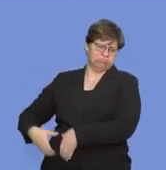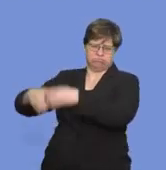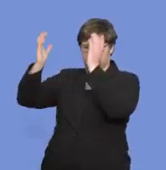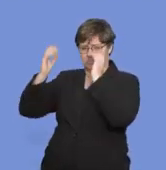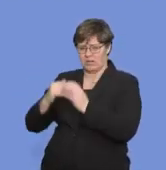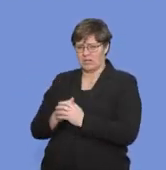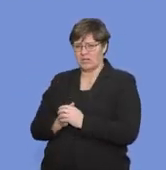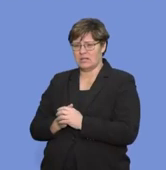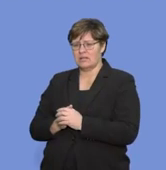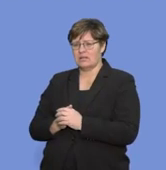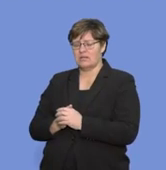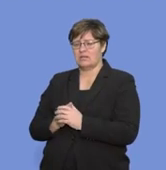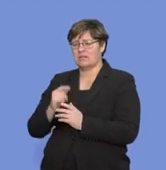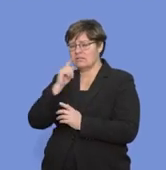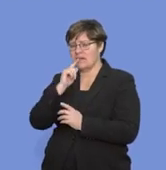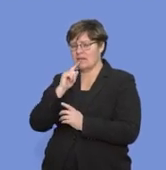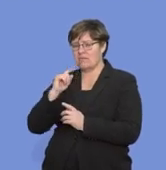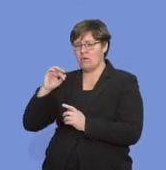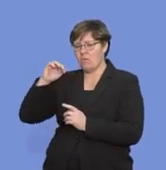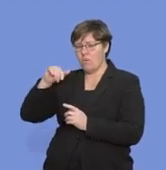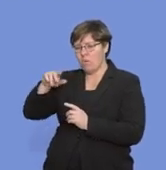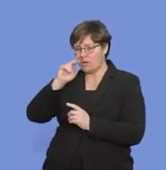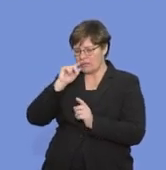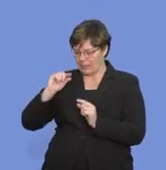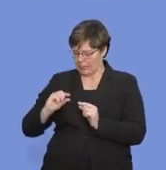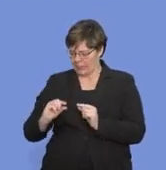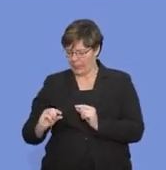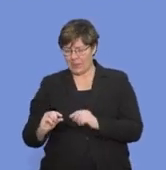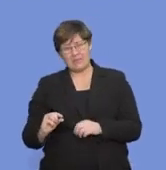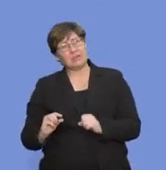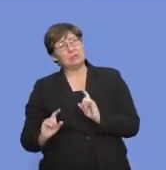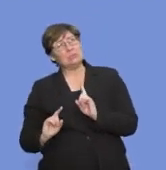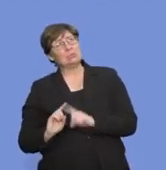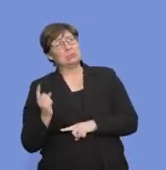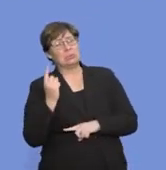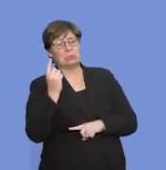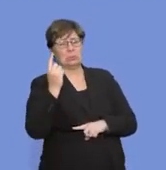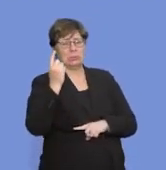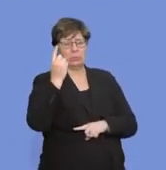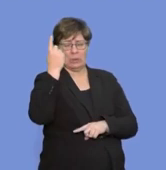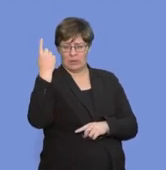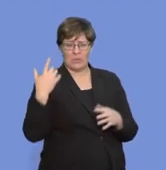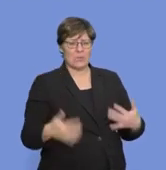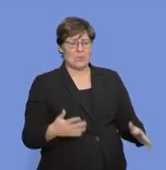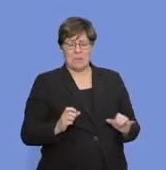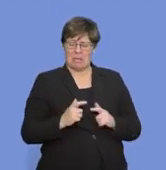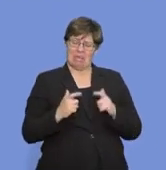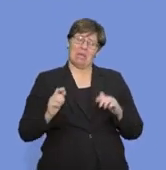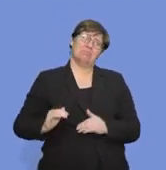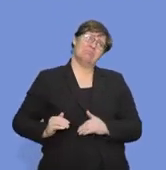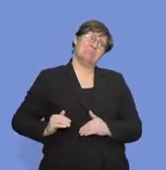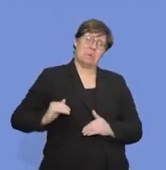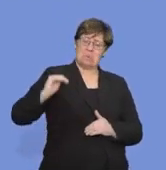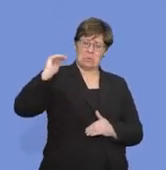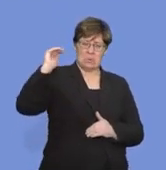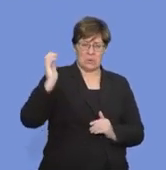tall. Over here you can see there's people walking there, so these trees actually become very, very, very